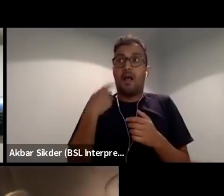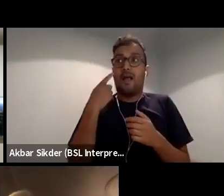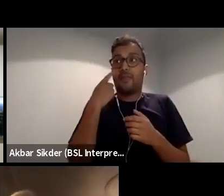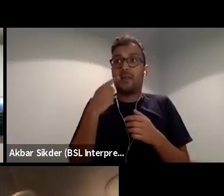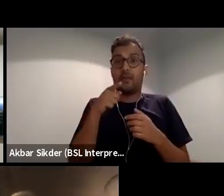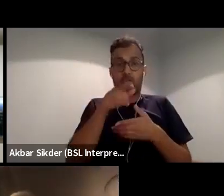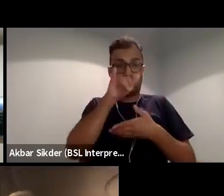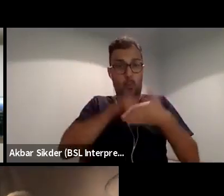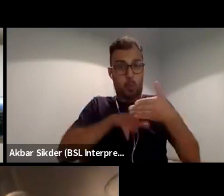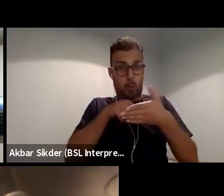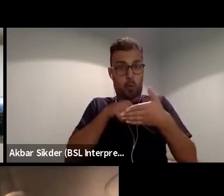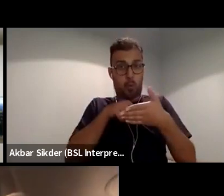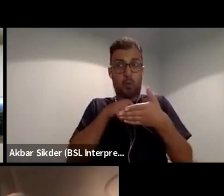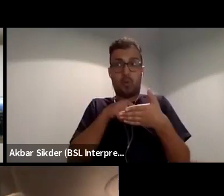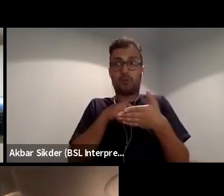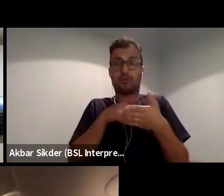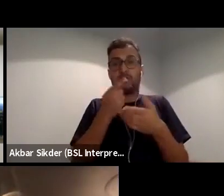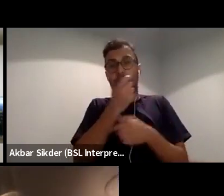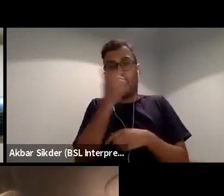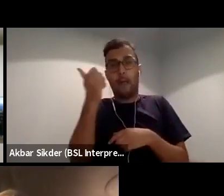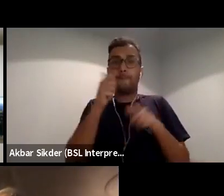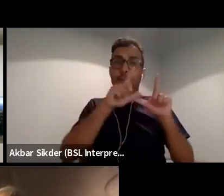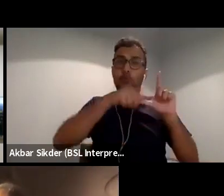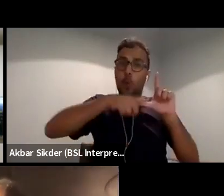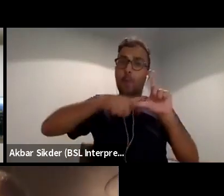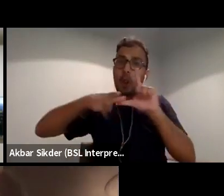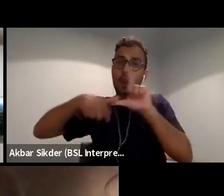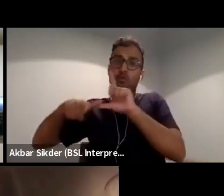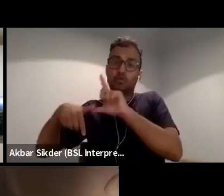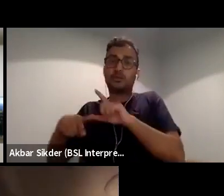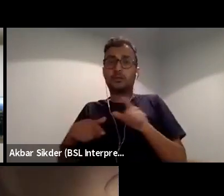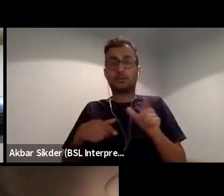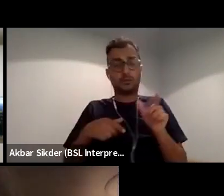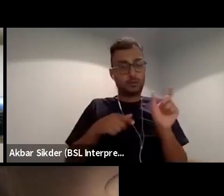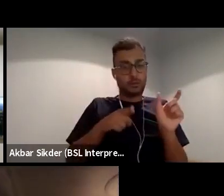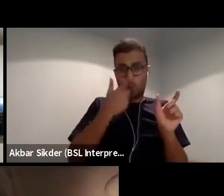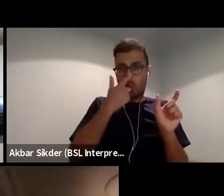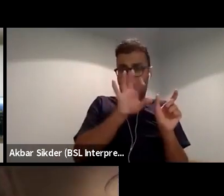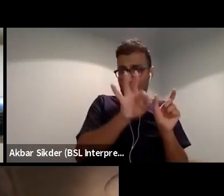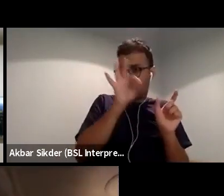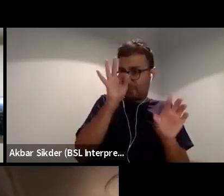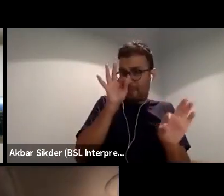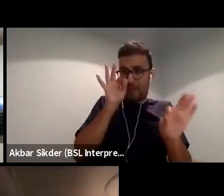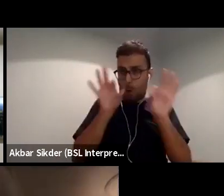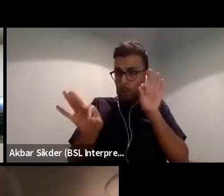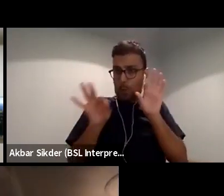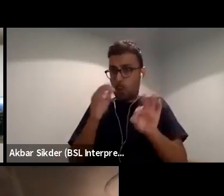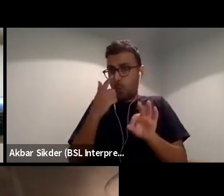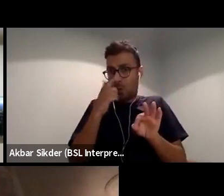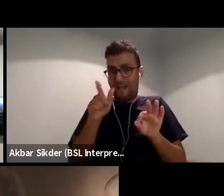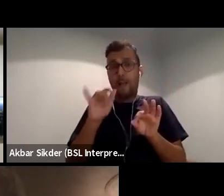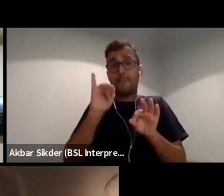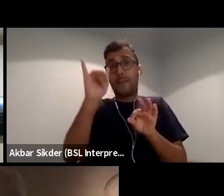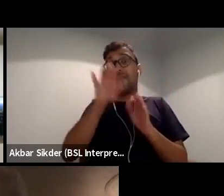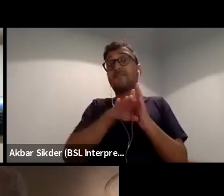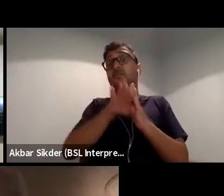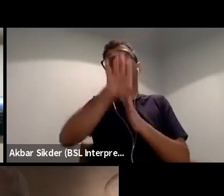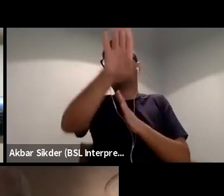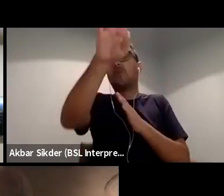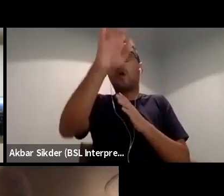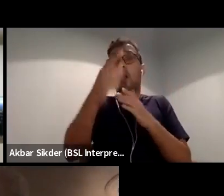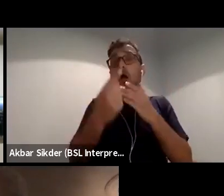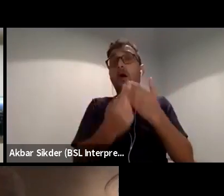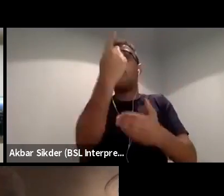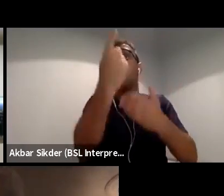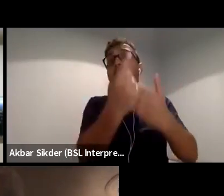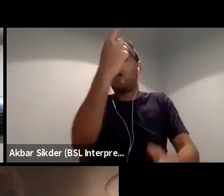report, I think they can sort of be applied to future events. And I mean, I hope there's no future events, but as Frank mentioned earlier,